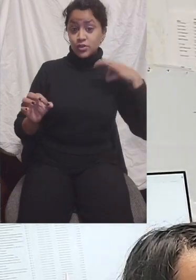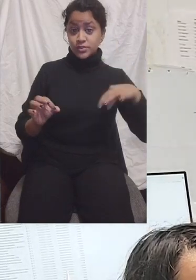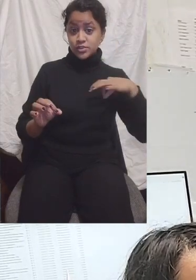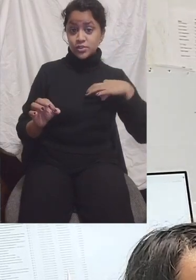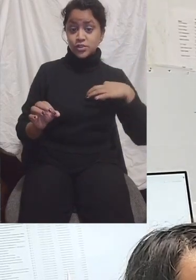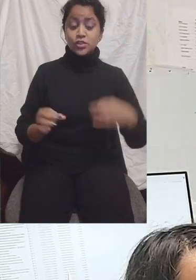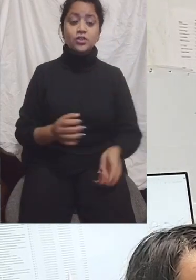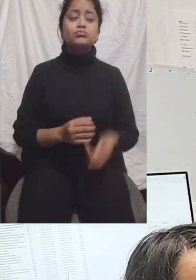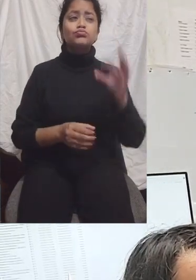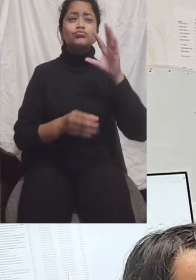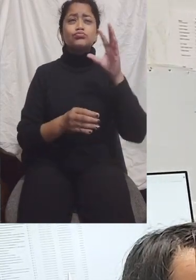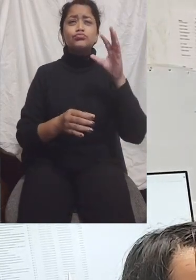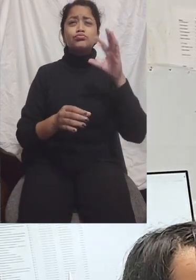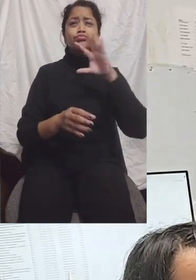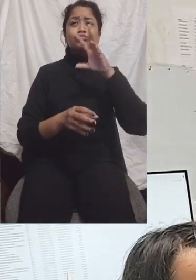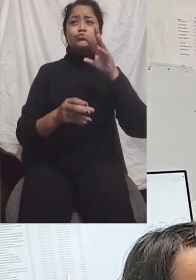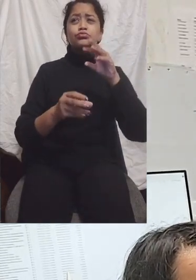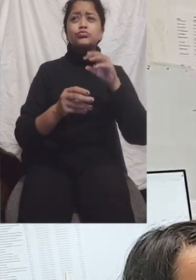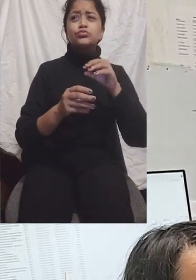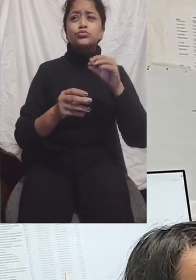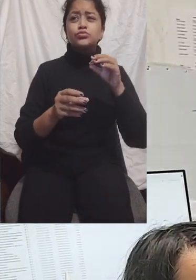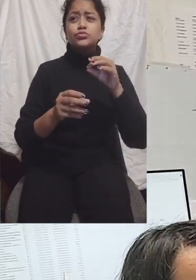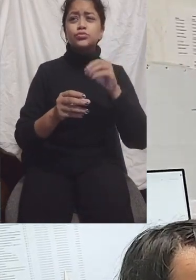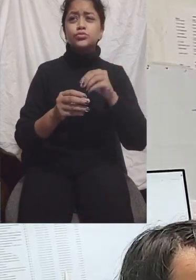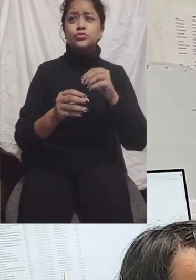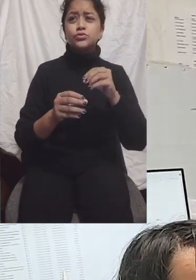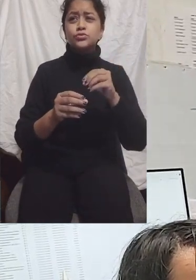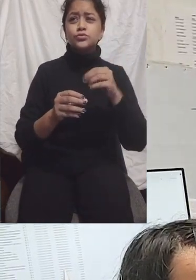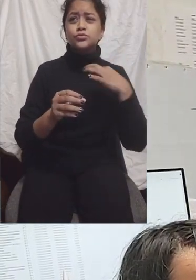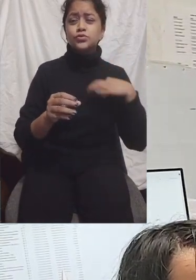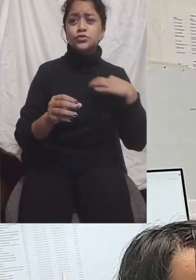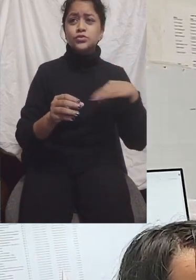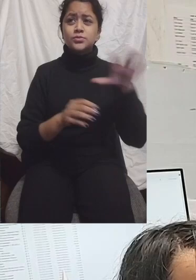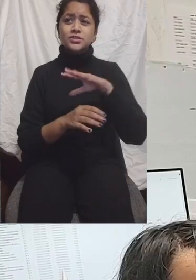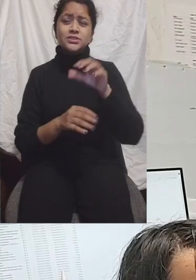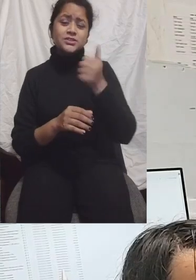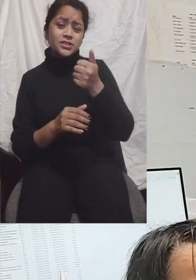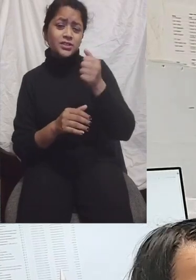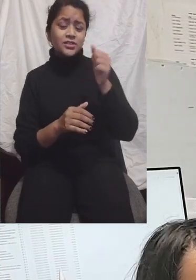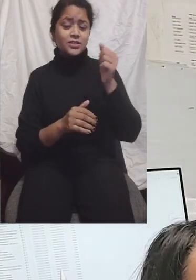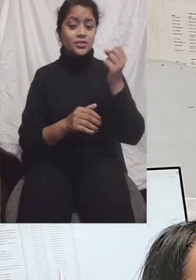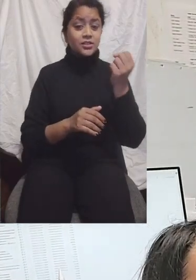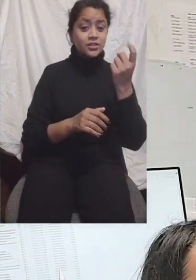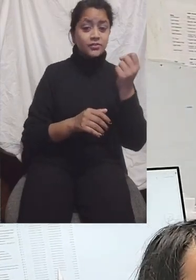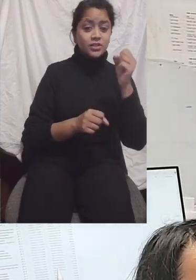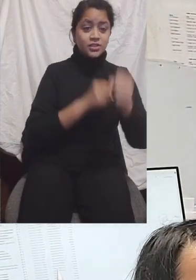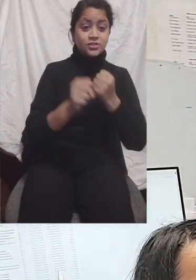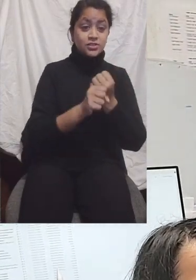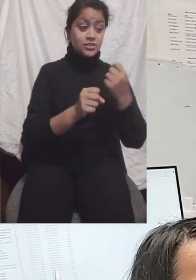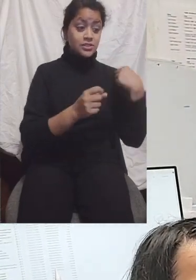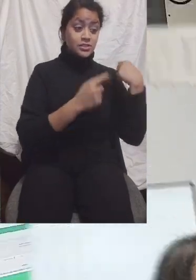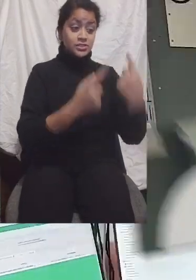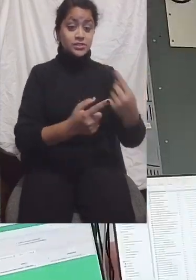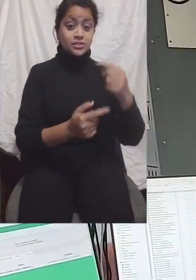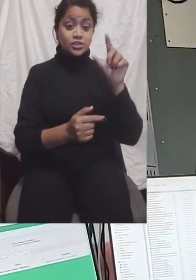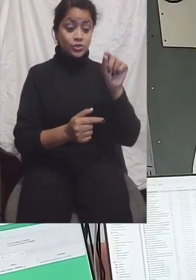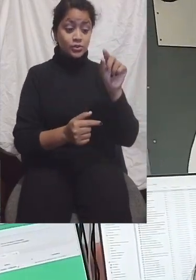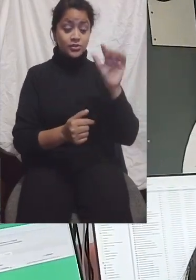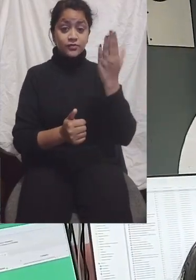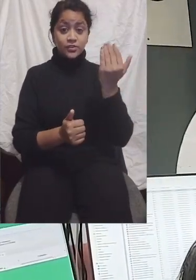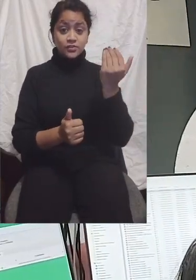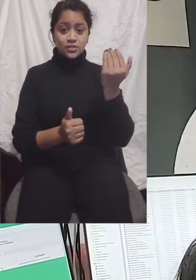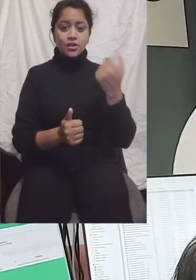Society. I've been involved with the shelter for about 10, 11 years, and since 2015, I'm on the board.